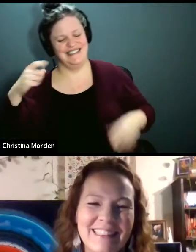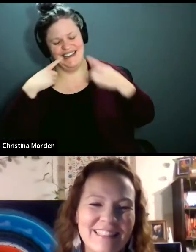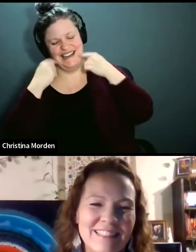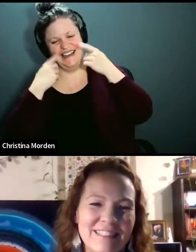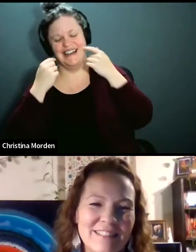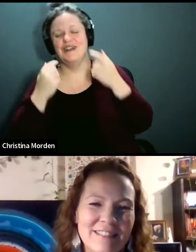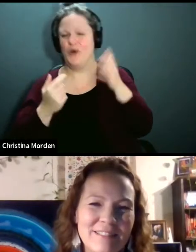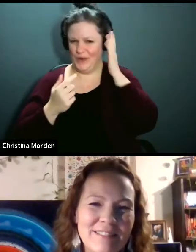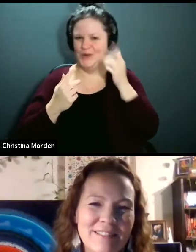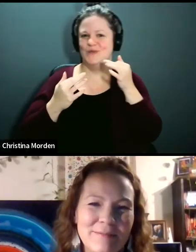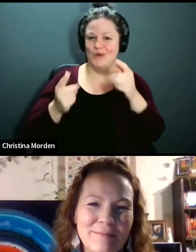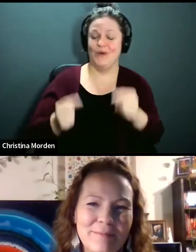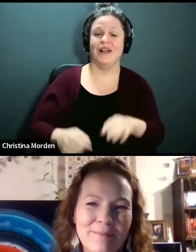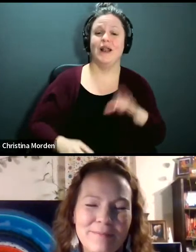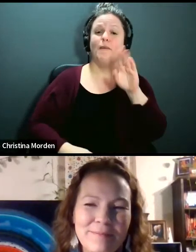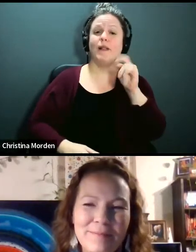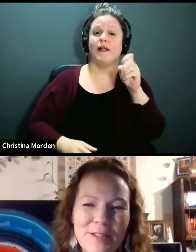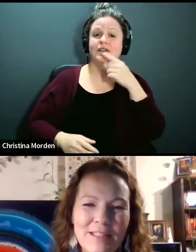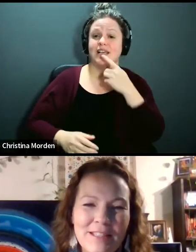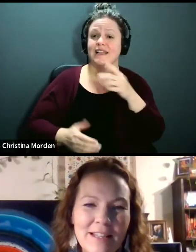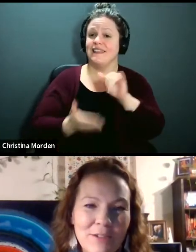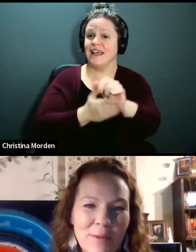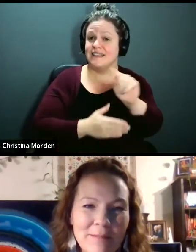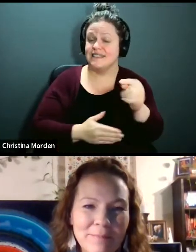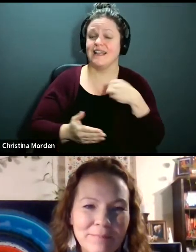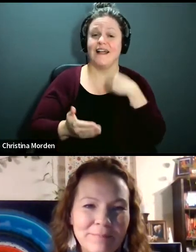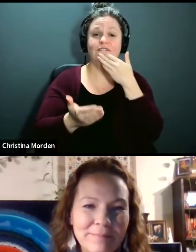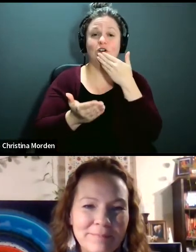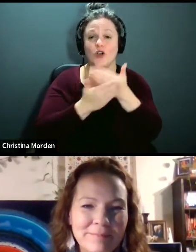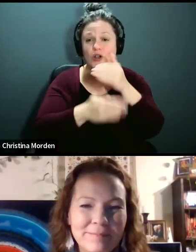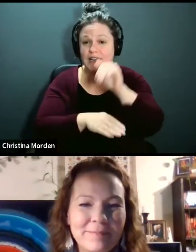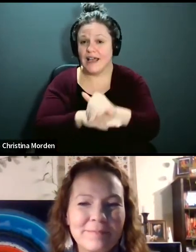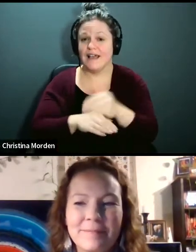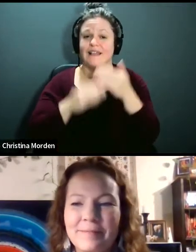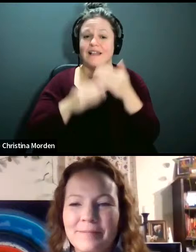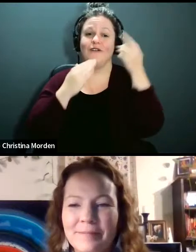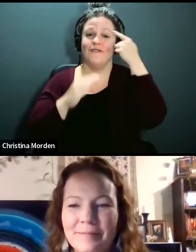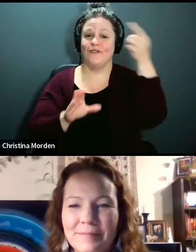all right all right everyone have a good night thank you for joining us